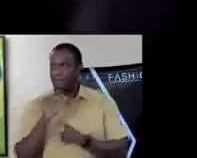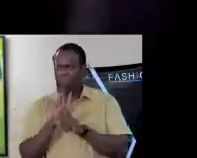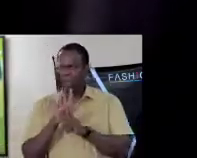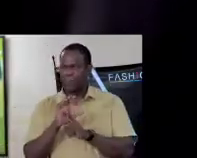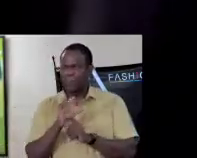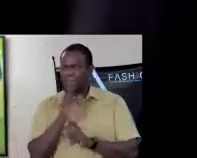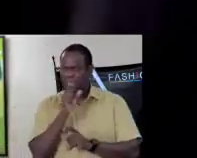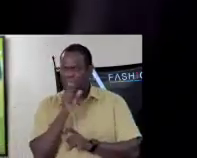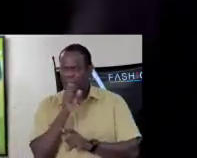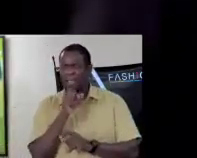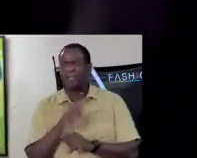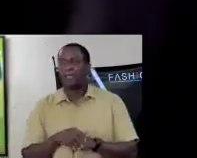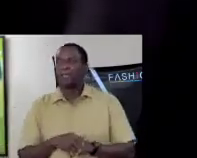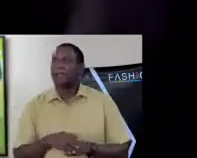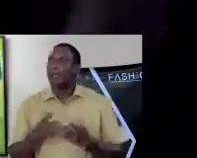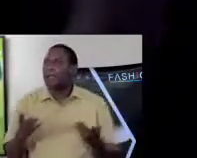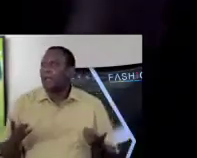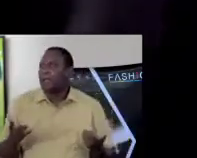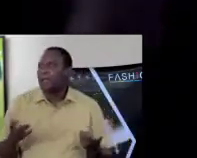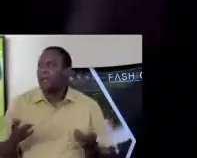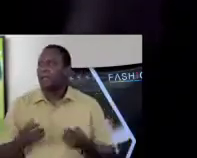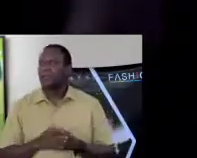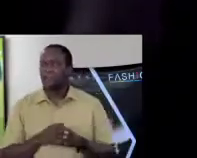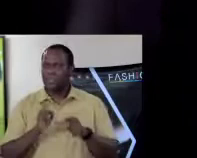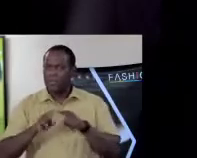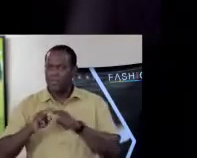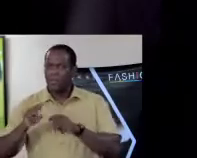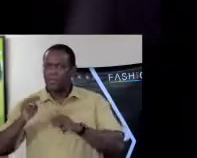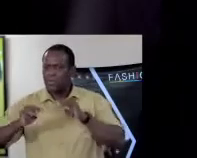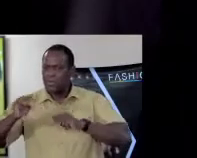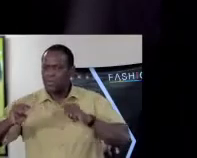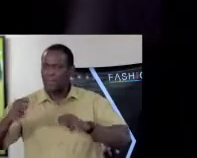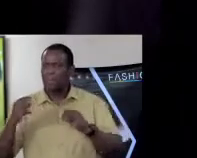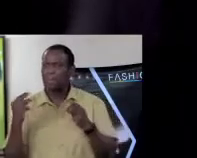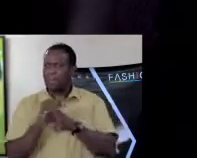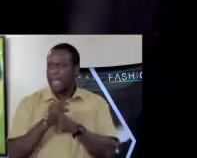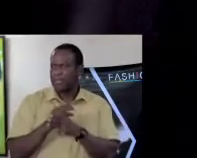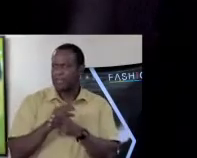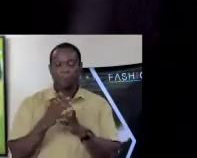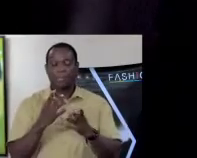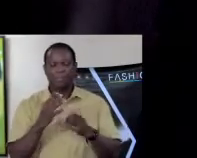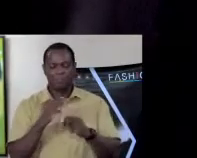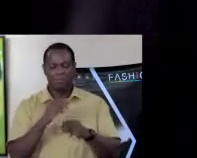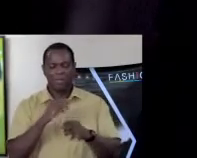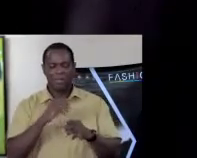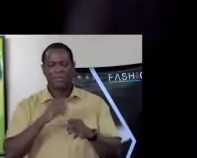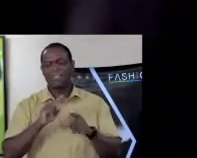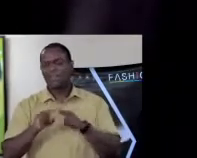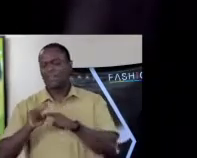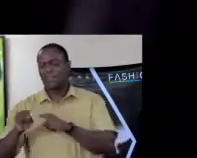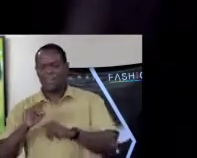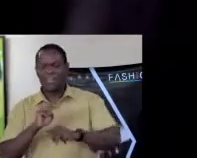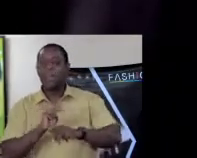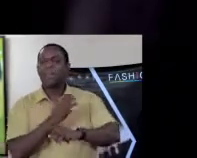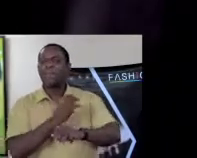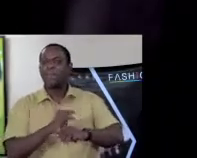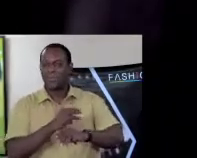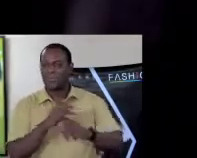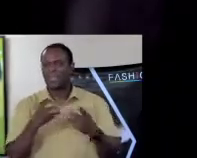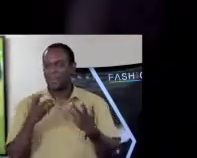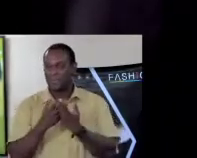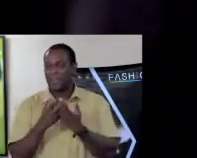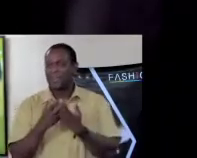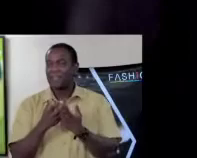lip sync the song going down the runway, you know? You know, and I find I go to shows and all the music is